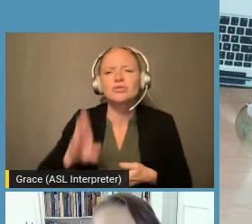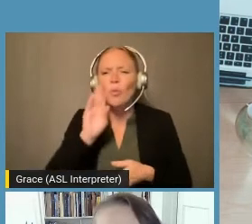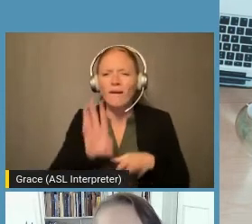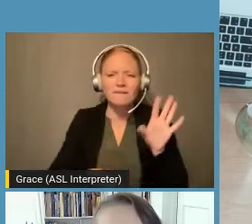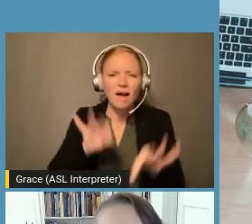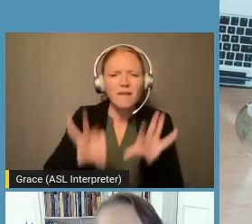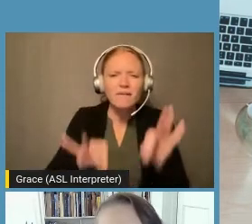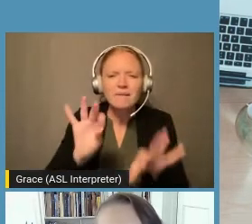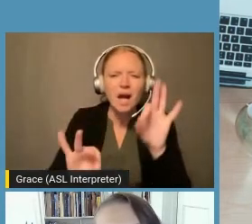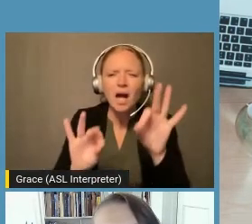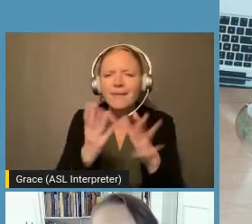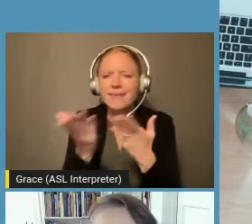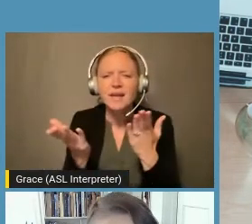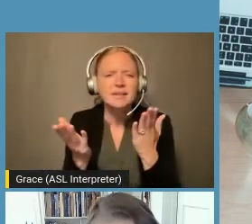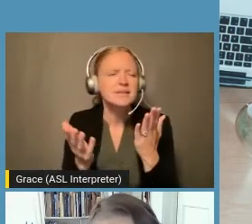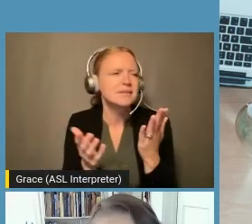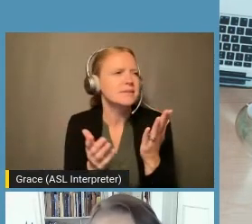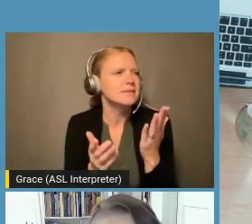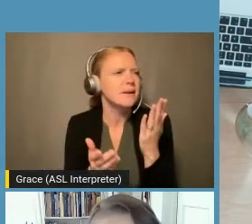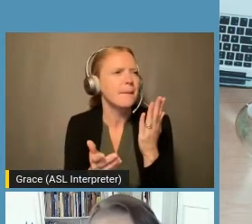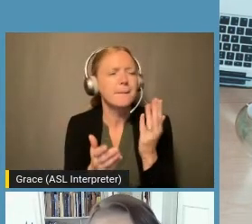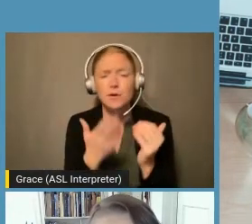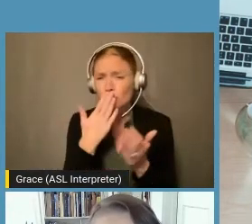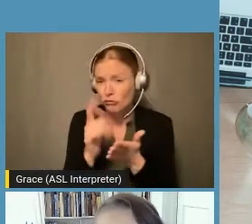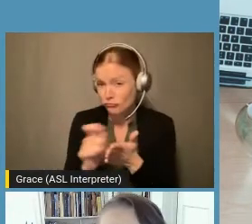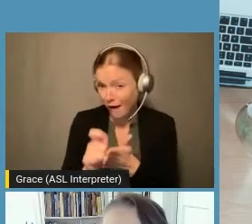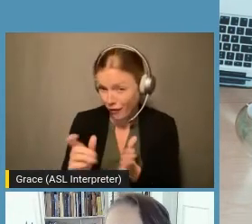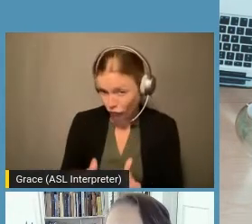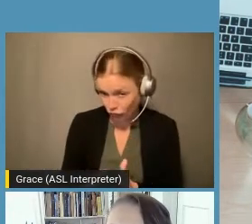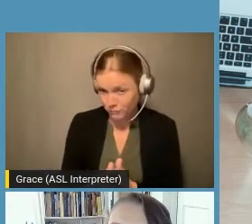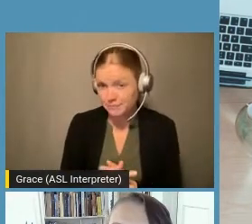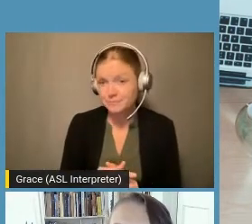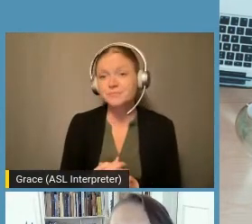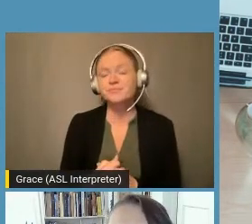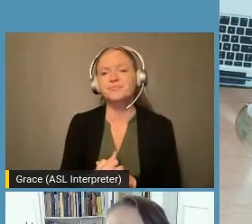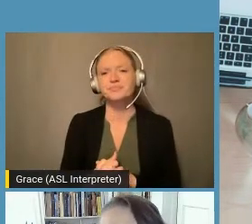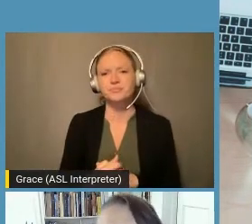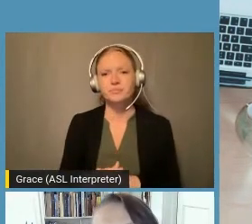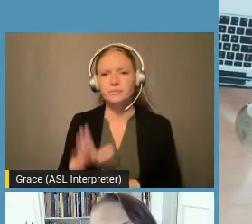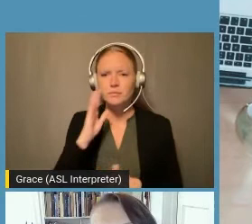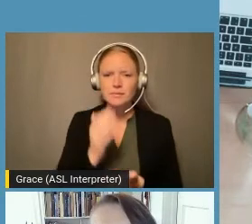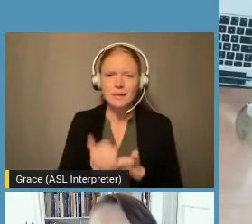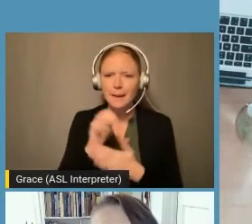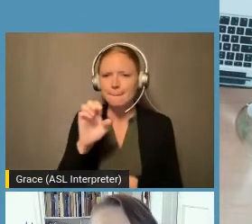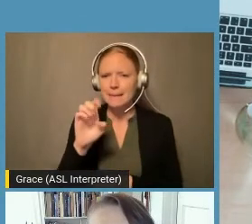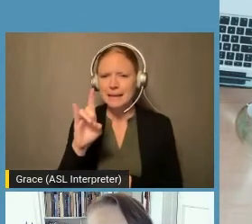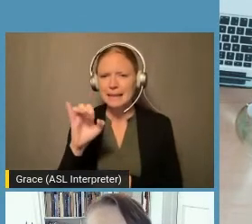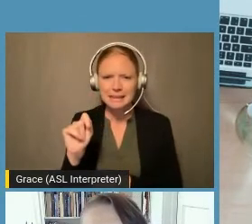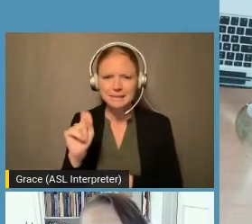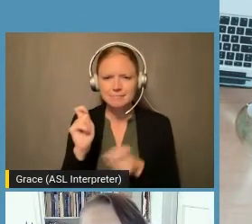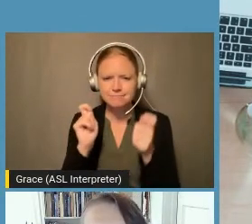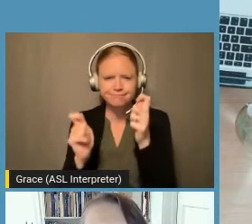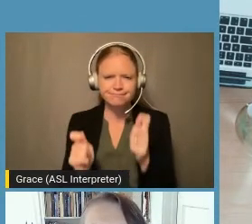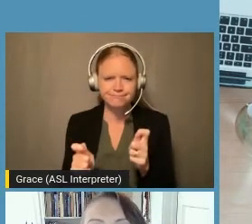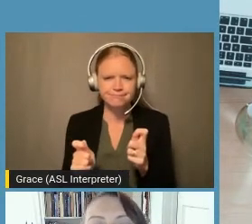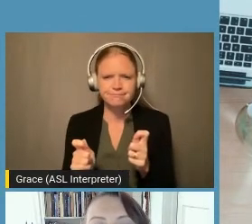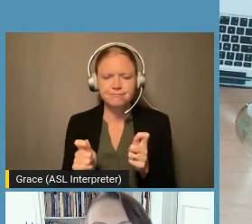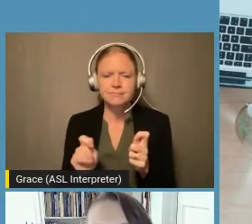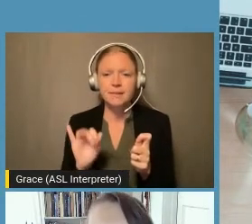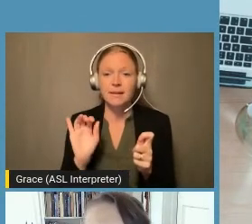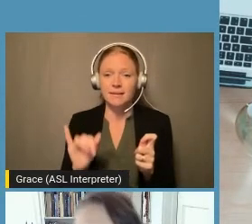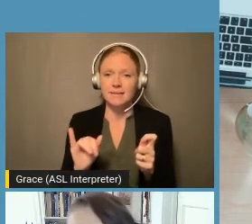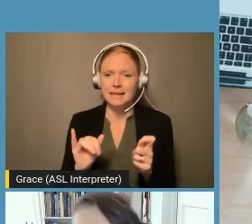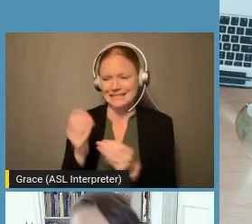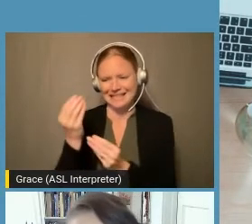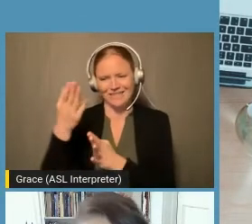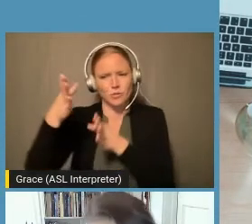things, is a good writer, is going to help you edit. That person is the